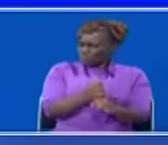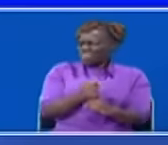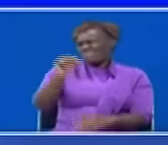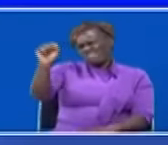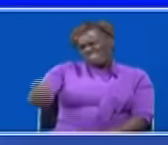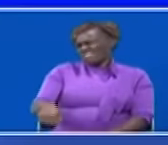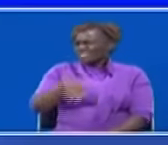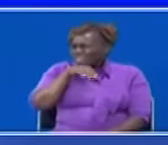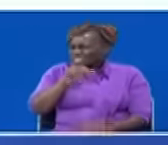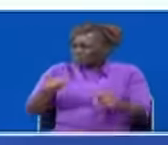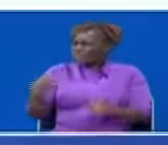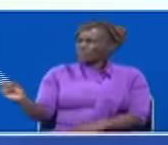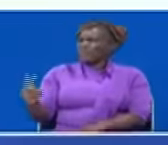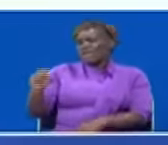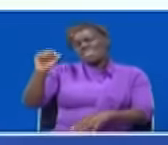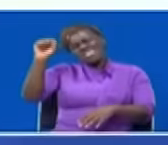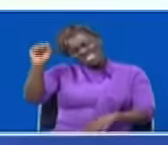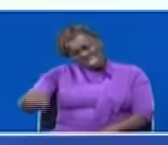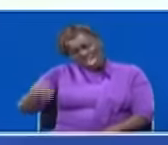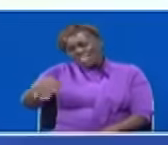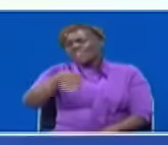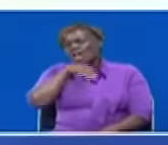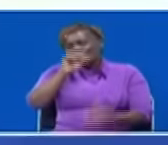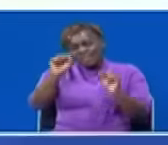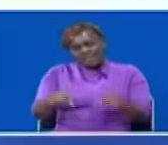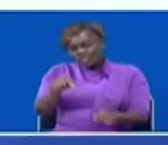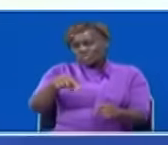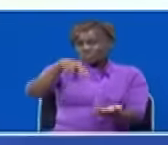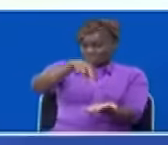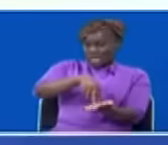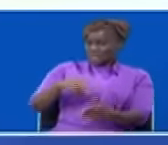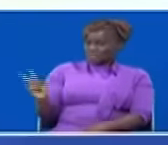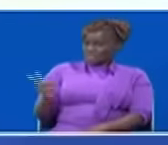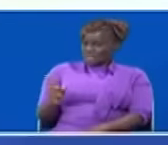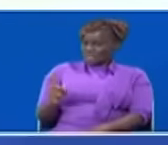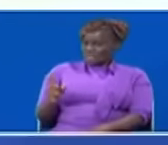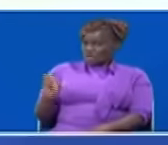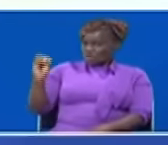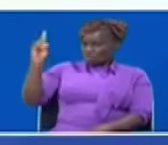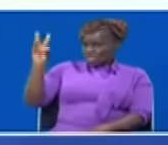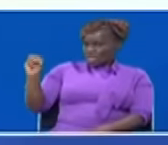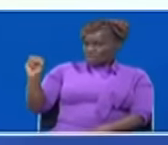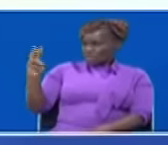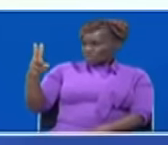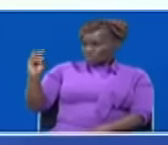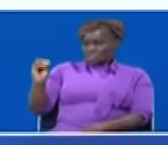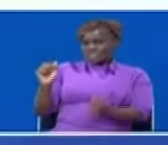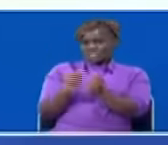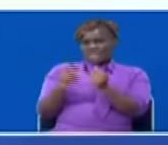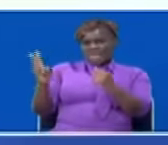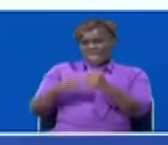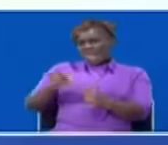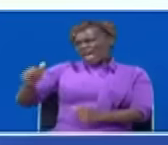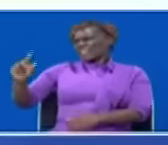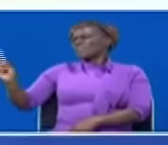think Raila can be president why in 2017? Why not? Would you run for president under ODM in 2017? What makes the